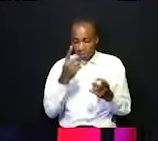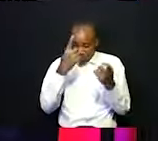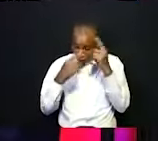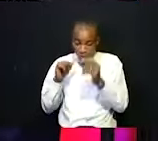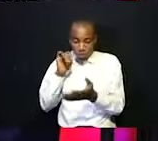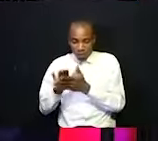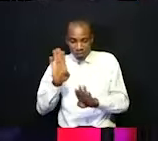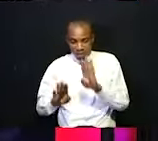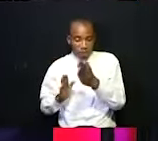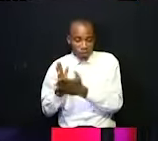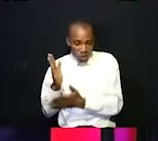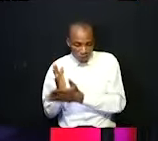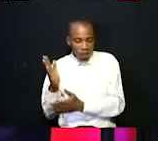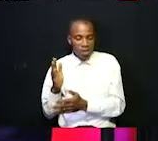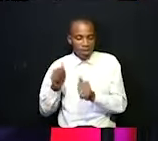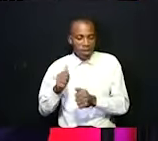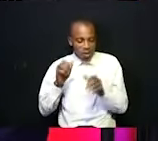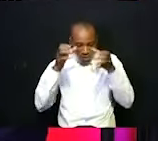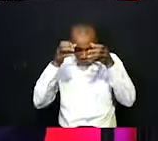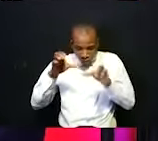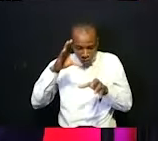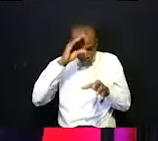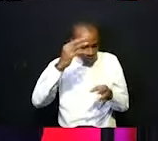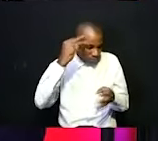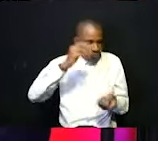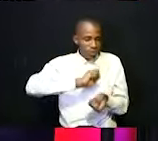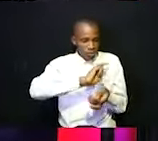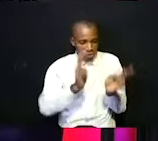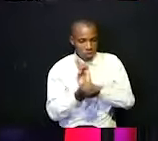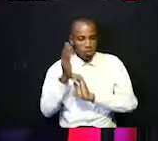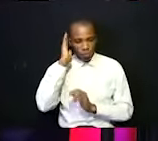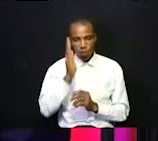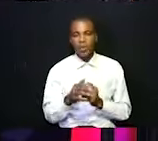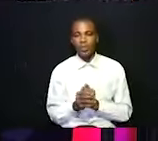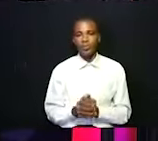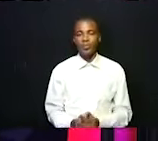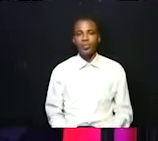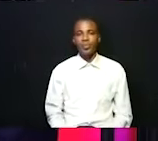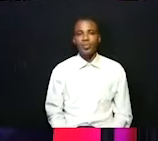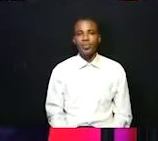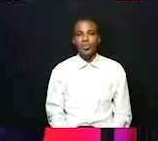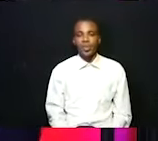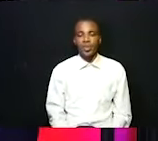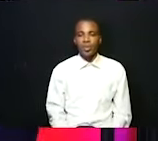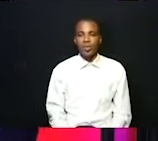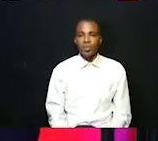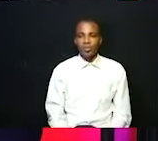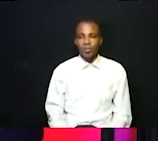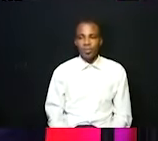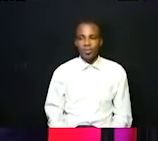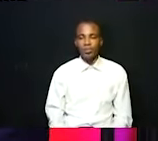behavior of their wives. Tara na mo eyrenom momre mo ho ase ema moara mukununom na se ebinom antie